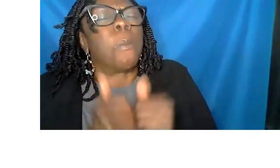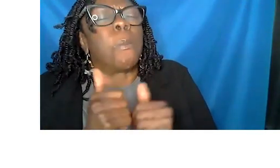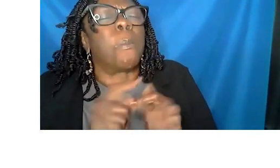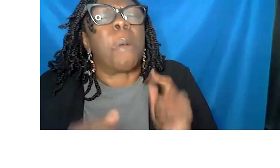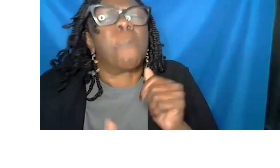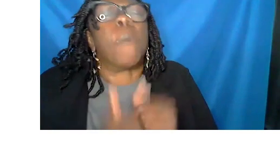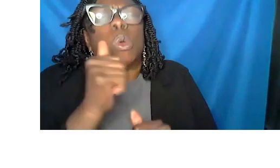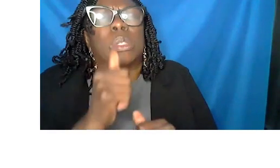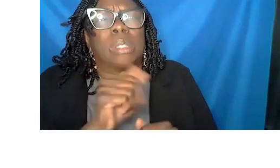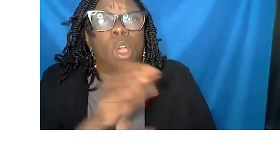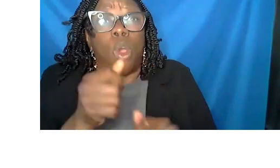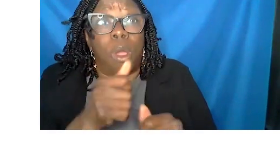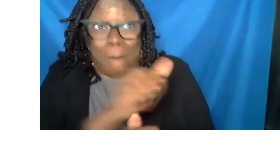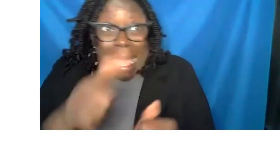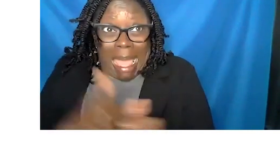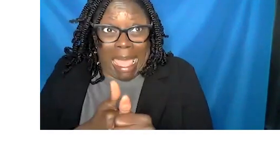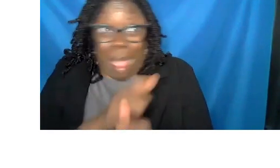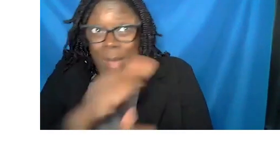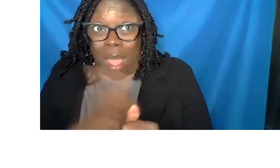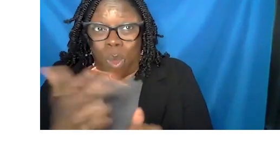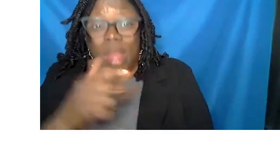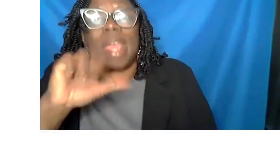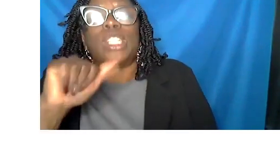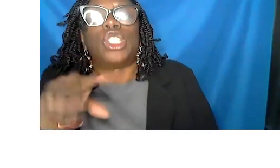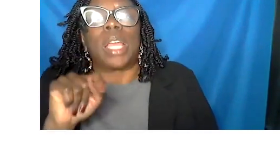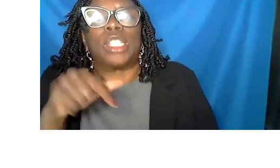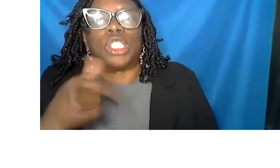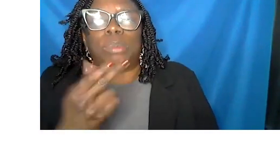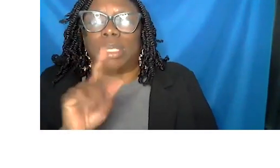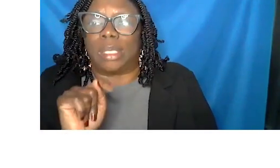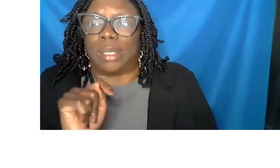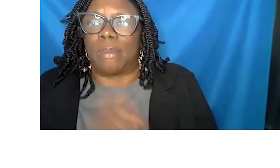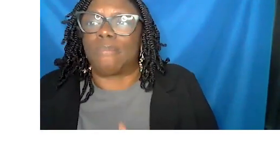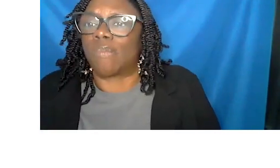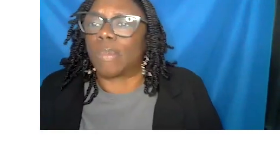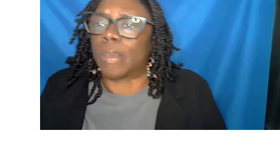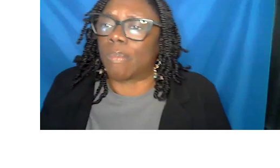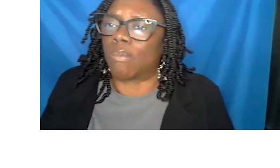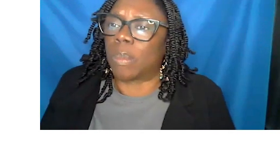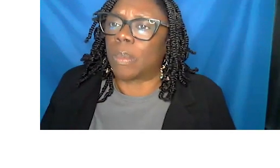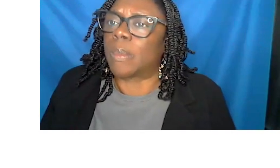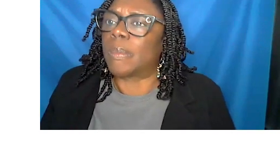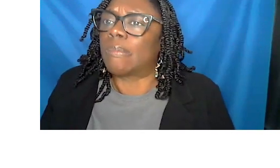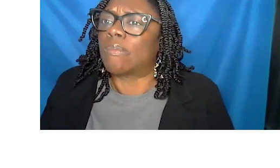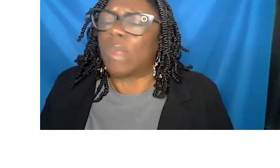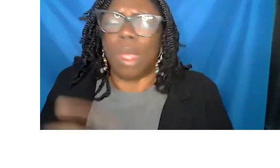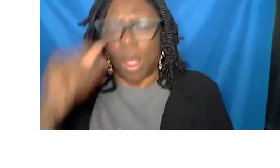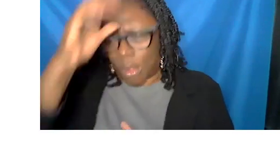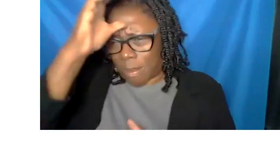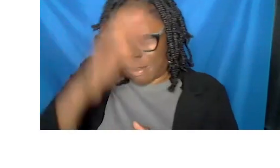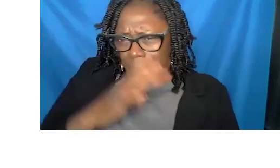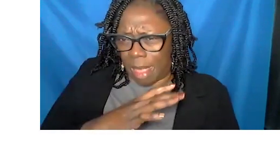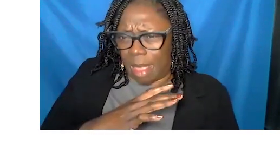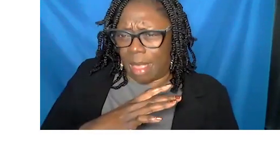ChatGPT. Yeah. Bard is different though, right? Bard, I know a lot of students will use Bard for like multiple choice quizzes